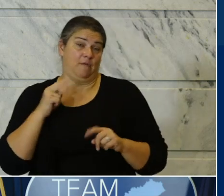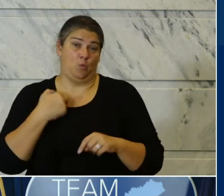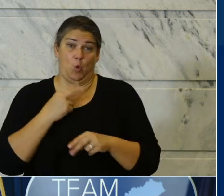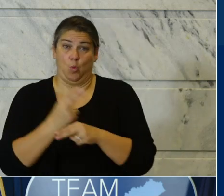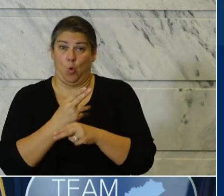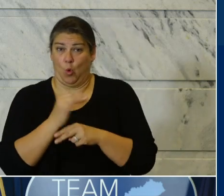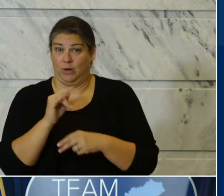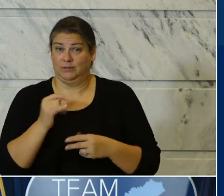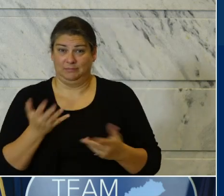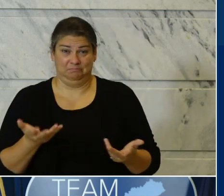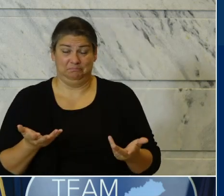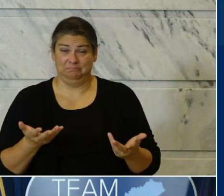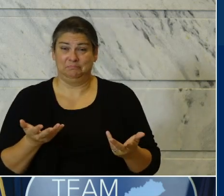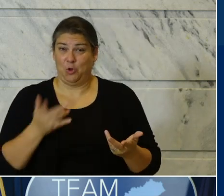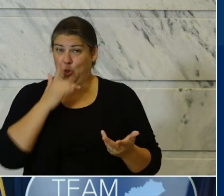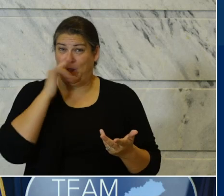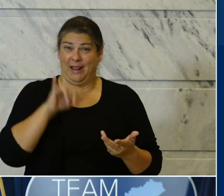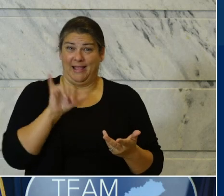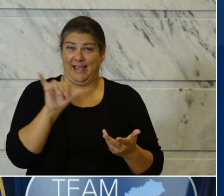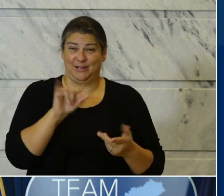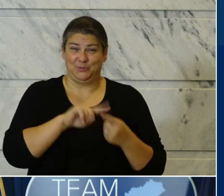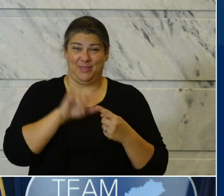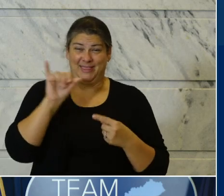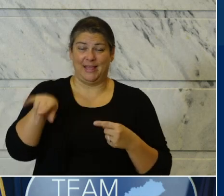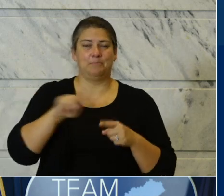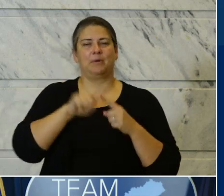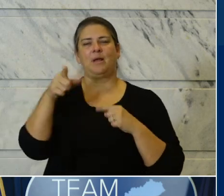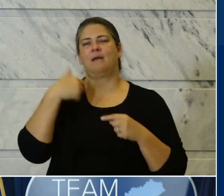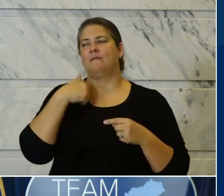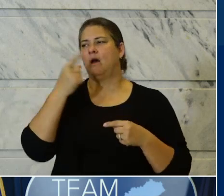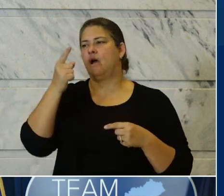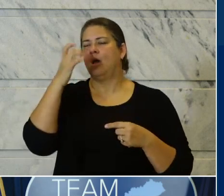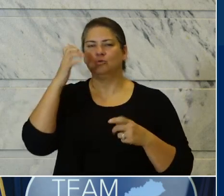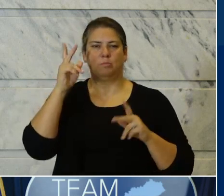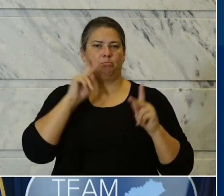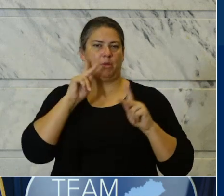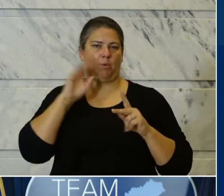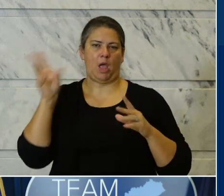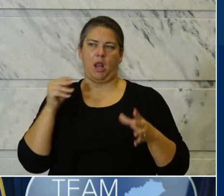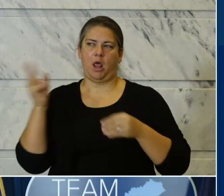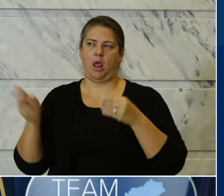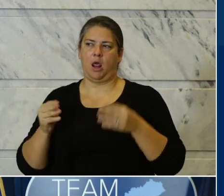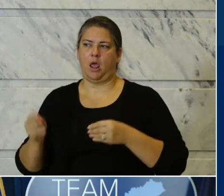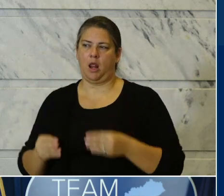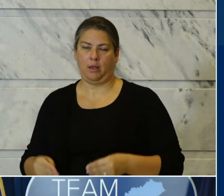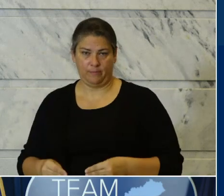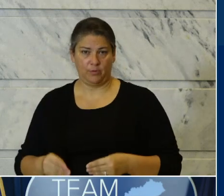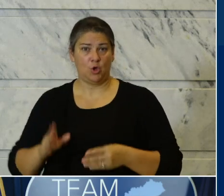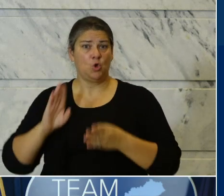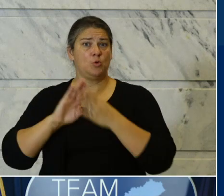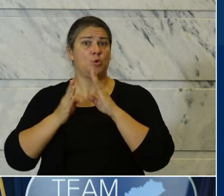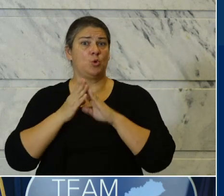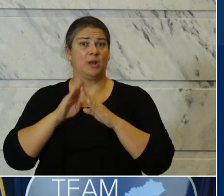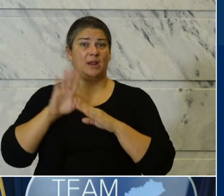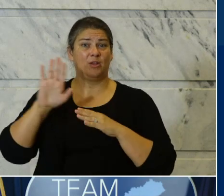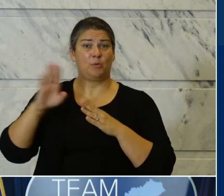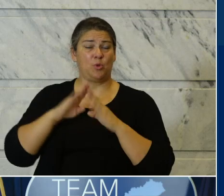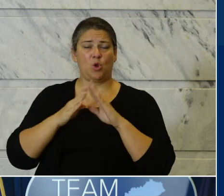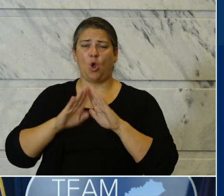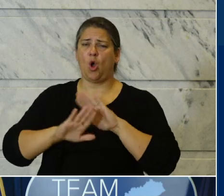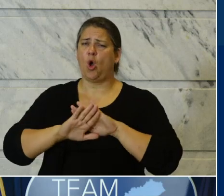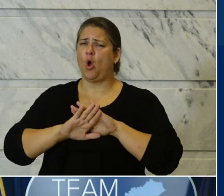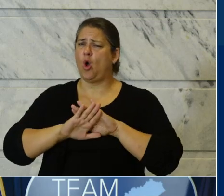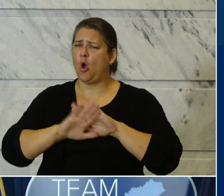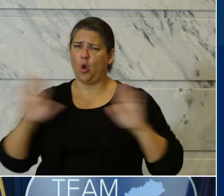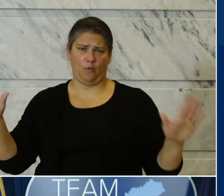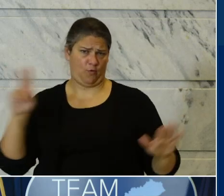made by one of these 100 individuals. They are from communities all across Kentucky.